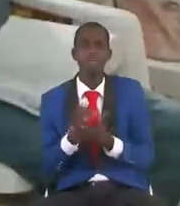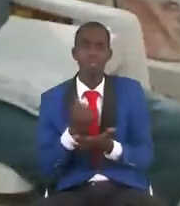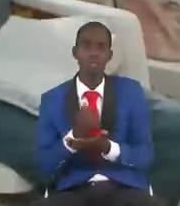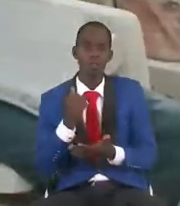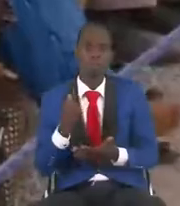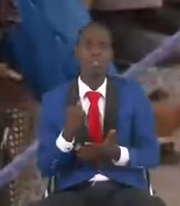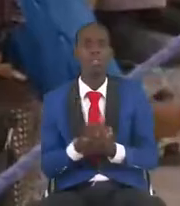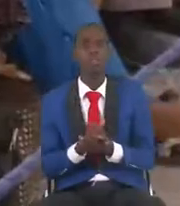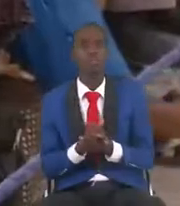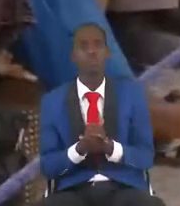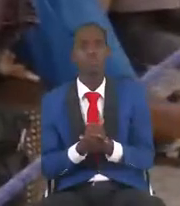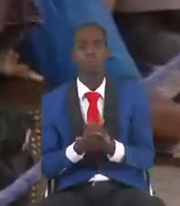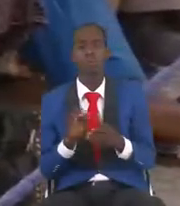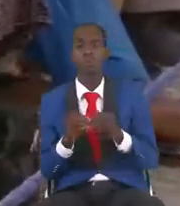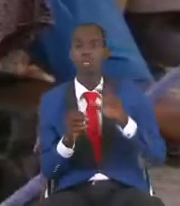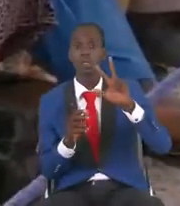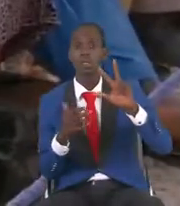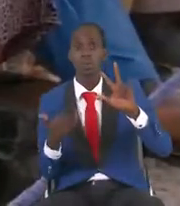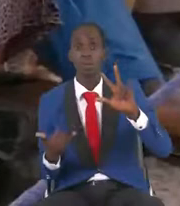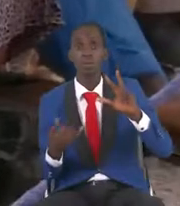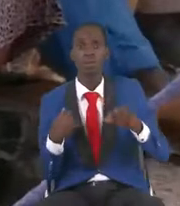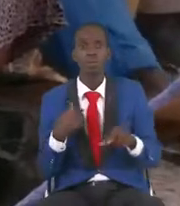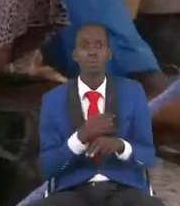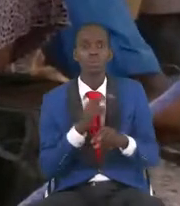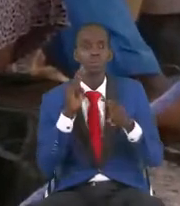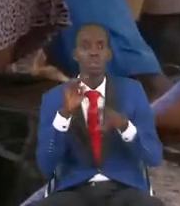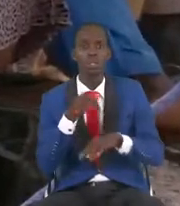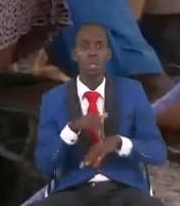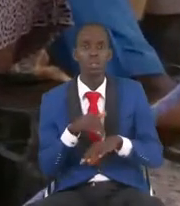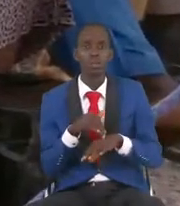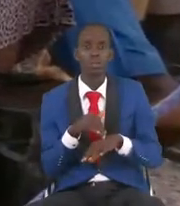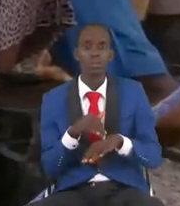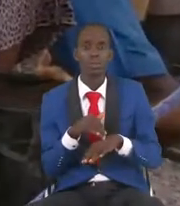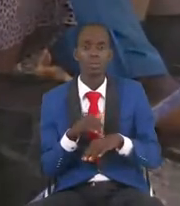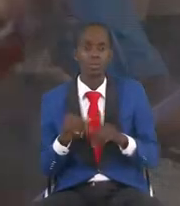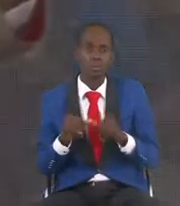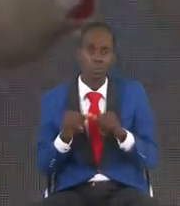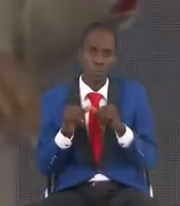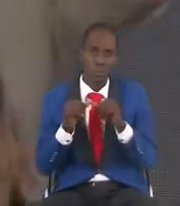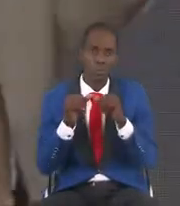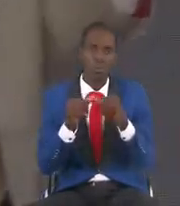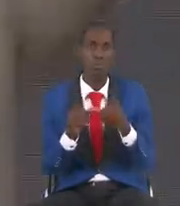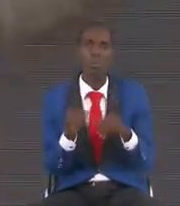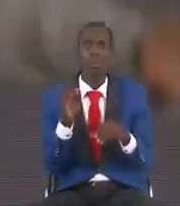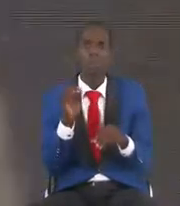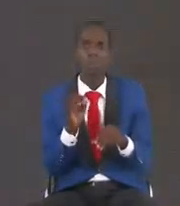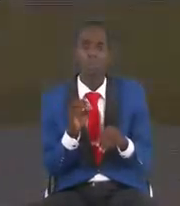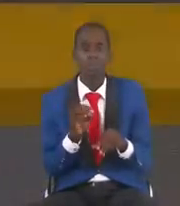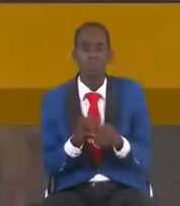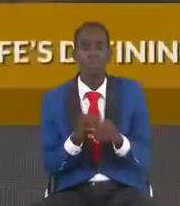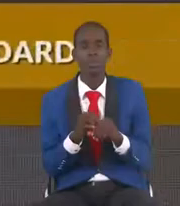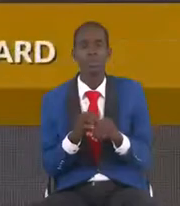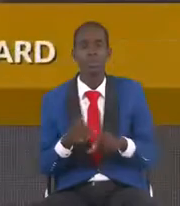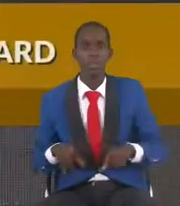Amen. Number three now. We're looking at number three, continuation in life's defining